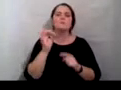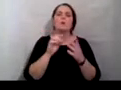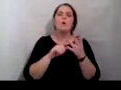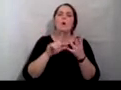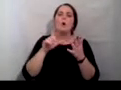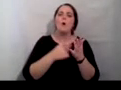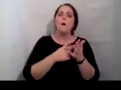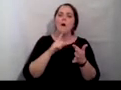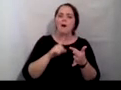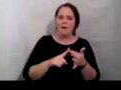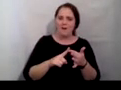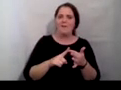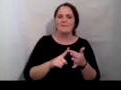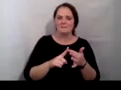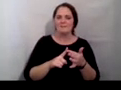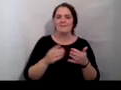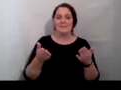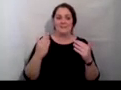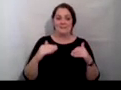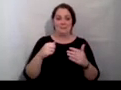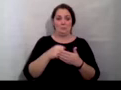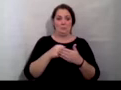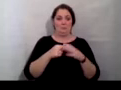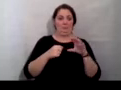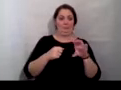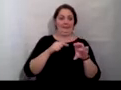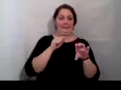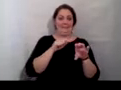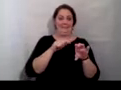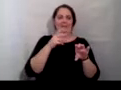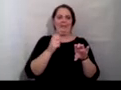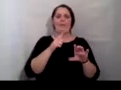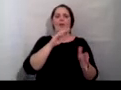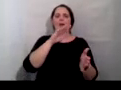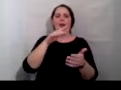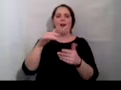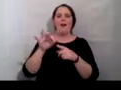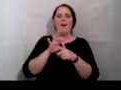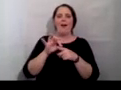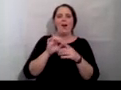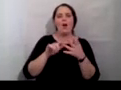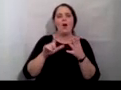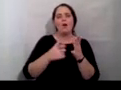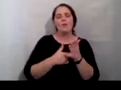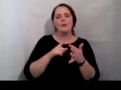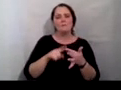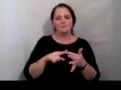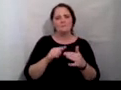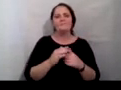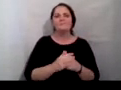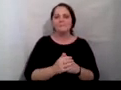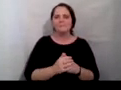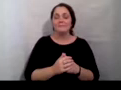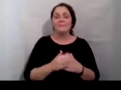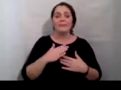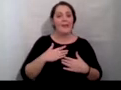white ochres, and down here you can see Mavis Ngallametta collecting some of these ochres. And there's another image of it here. And